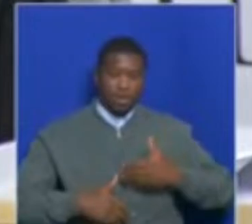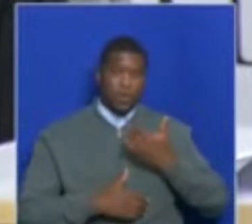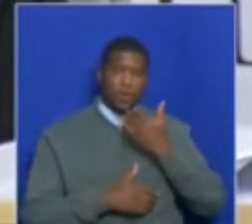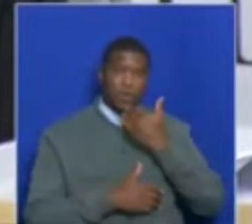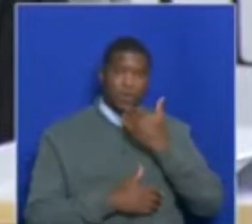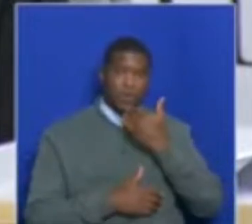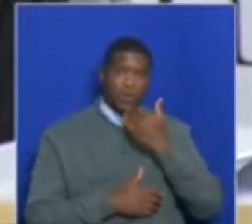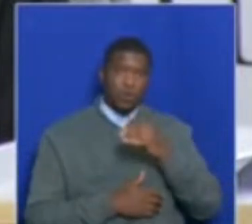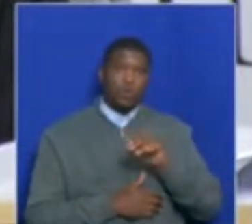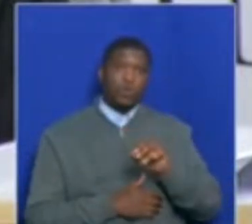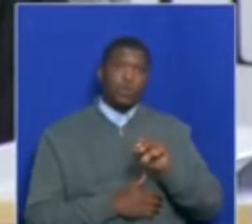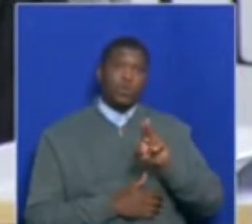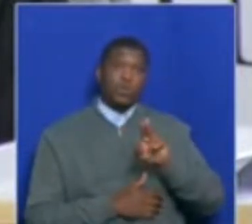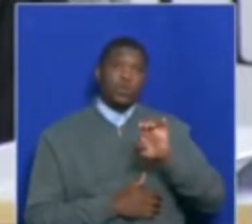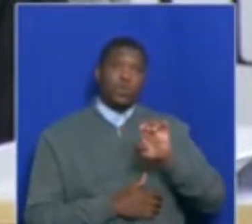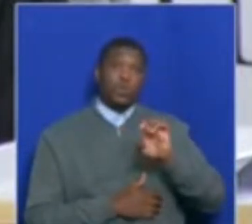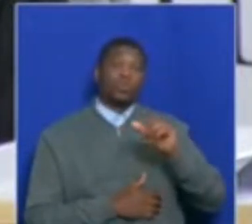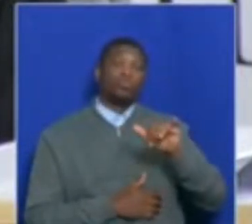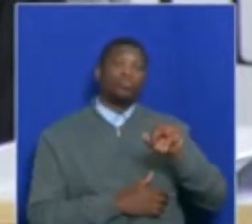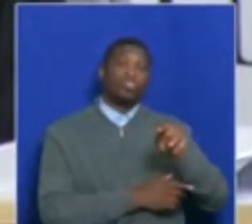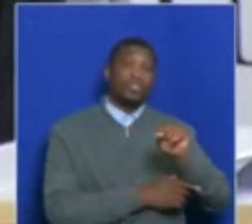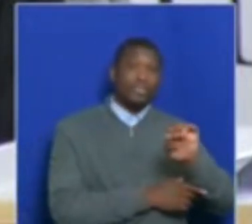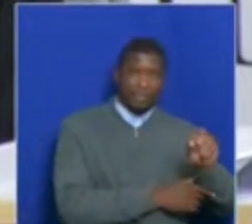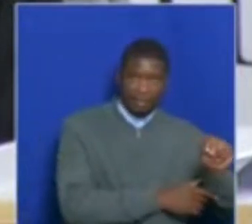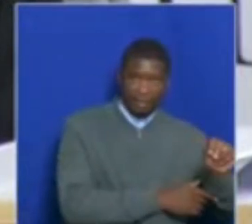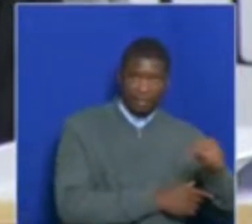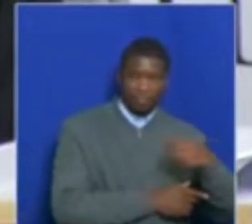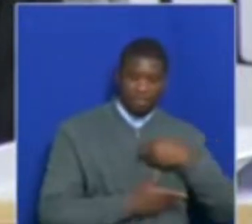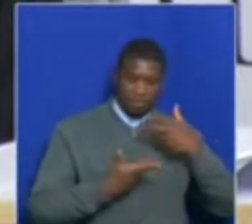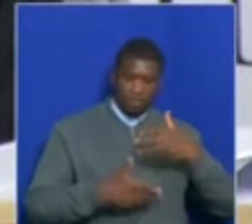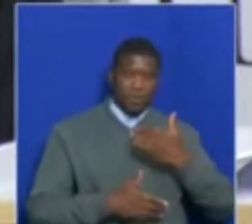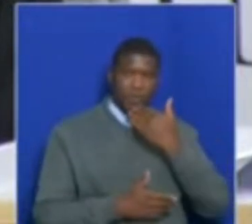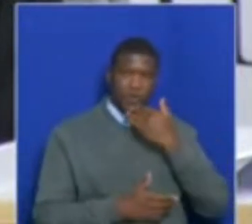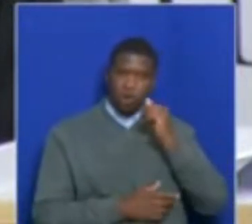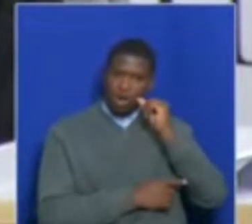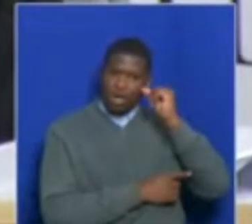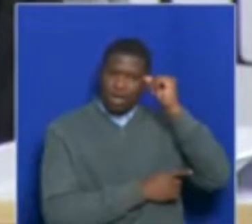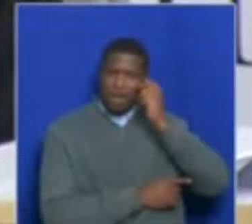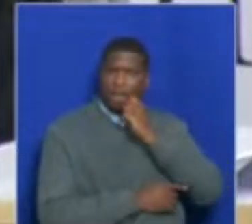in English, I'm an adult male with date of birth